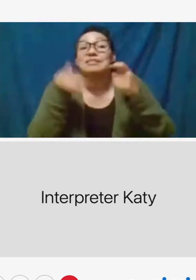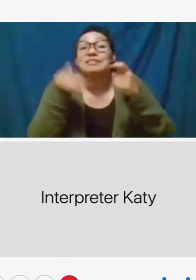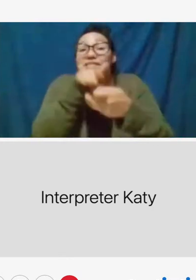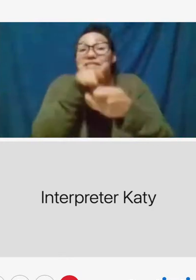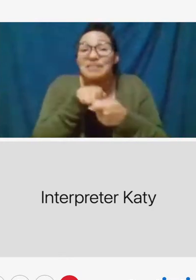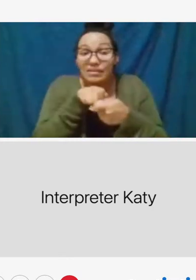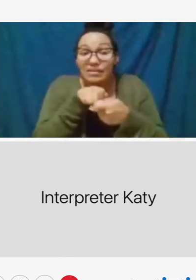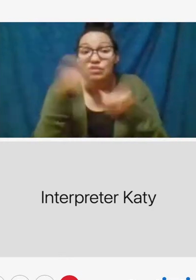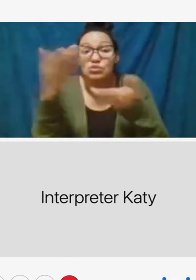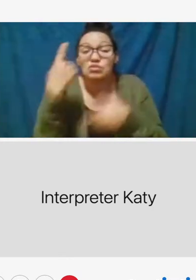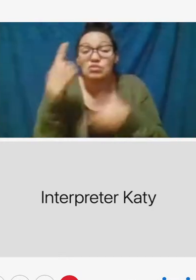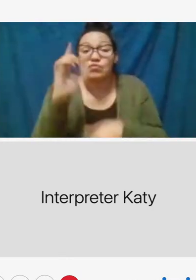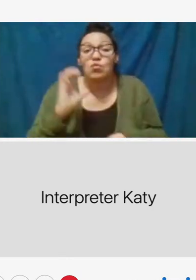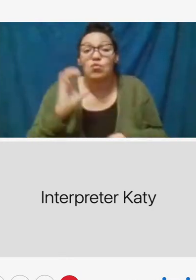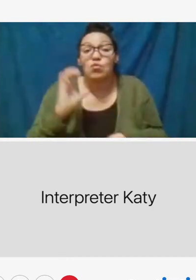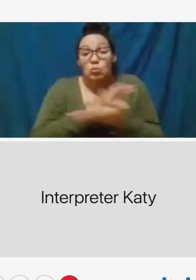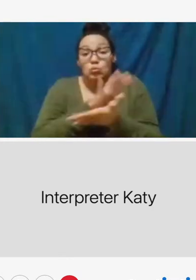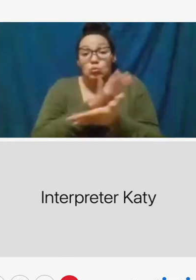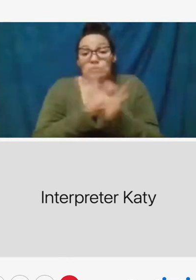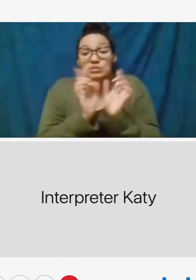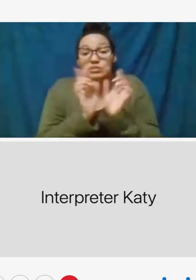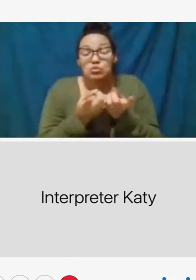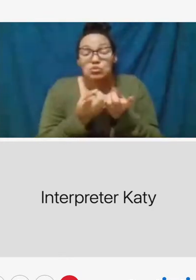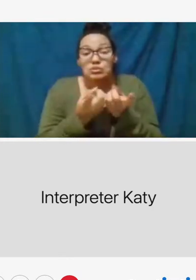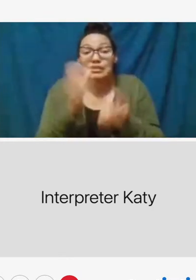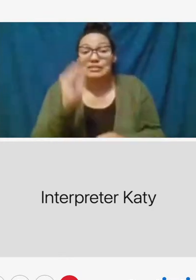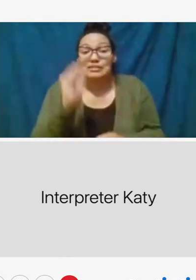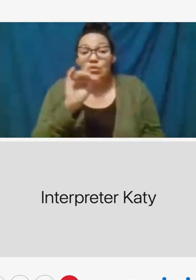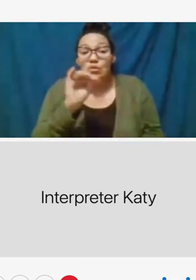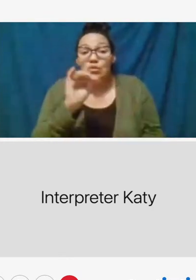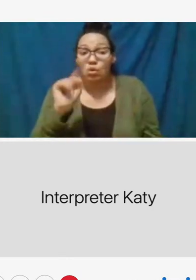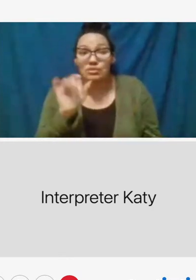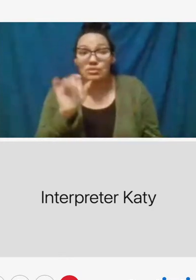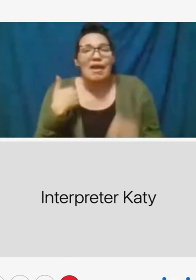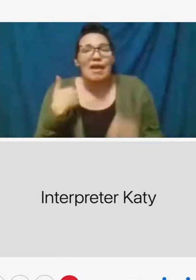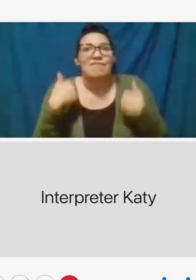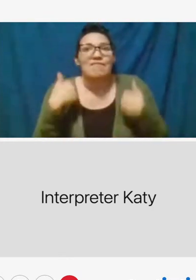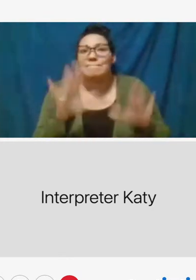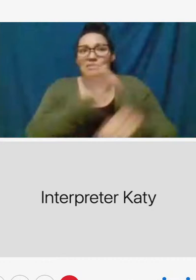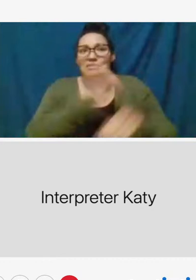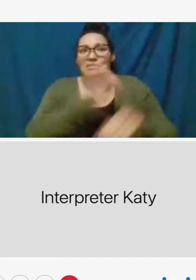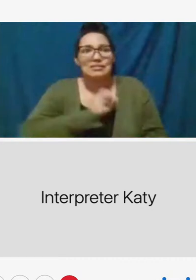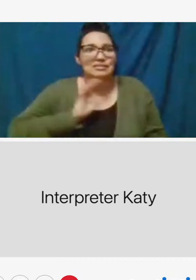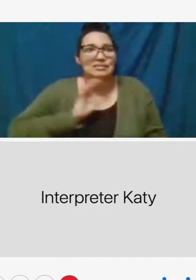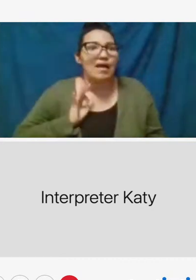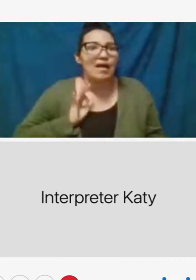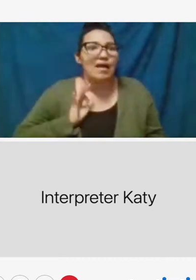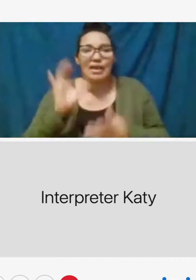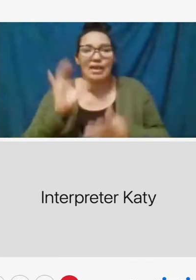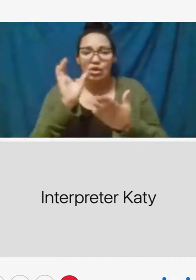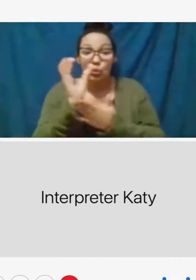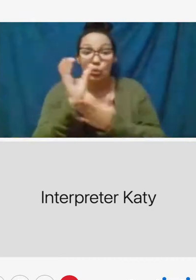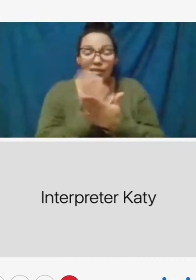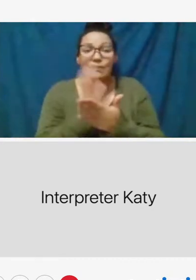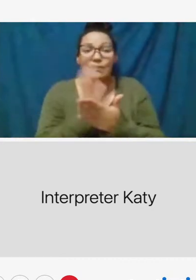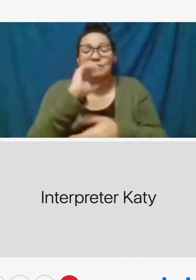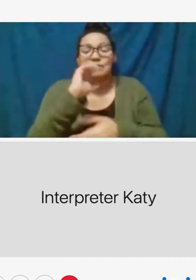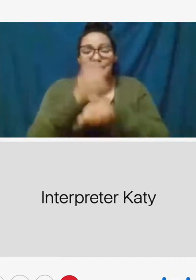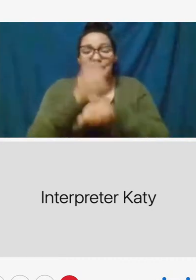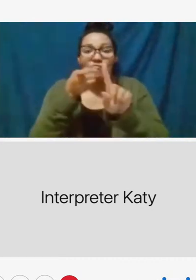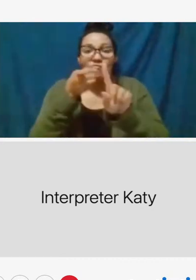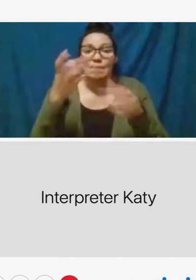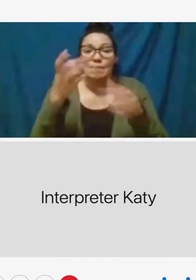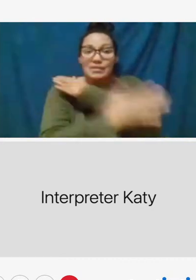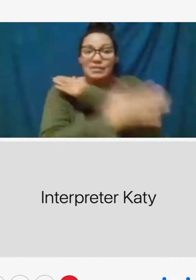our school district they have amazing staff and curriculum that's been vetted by the county and so they provide uh targeted supports mental health